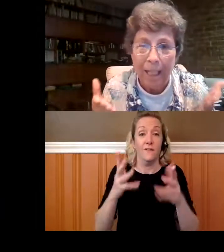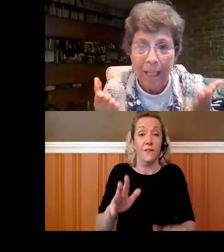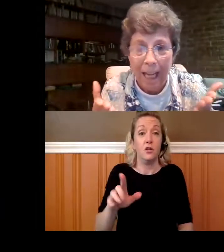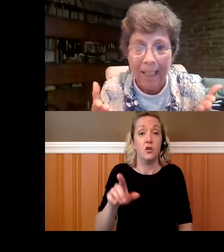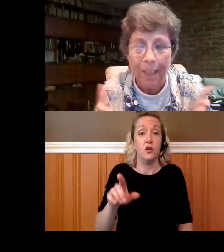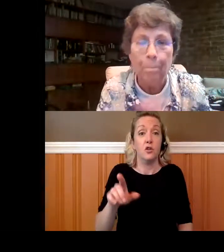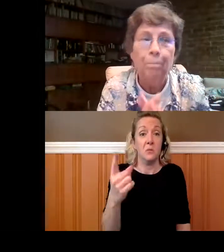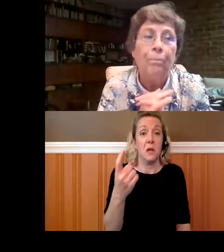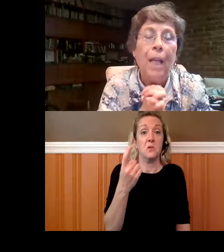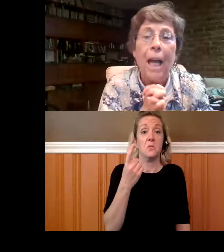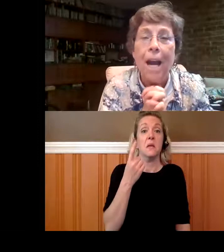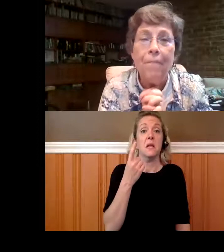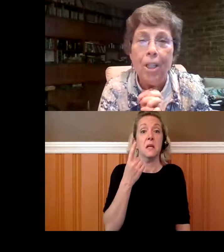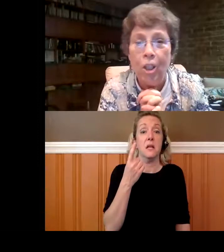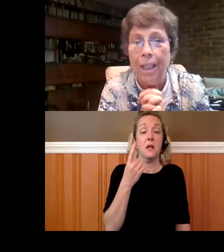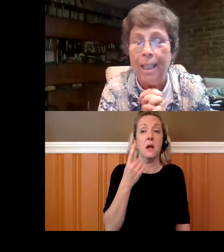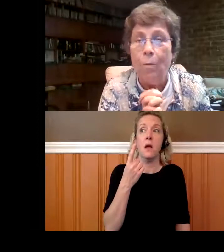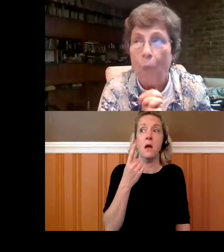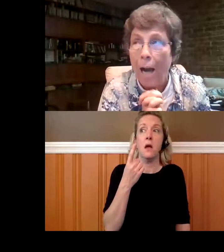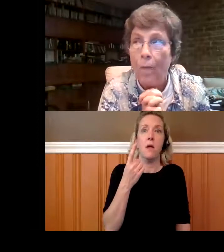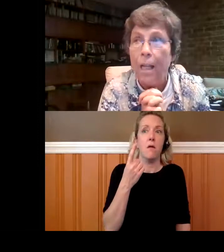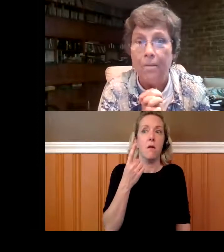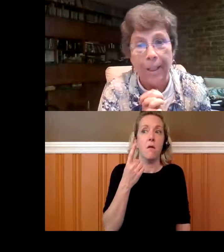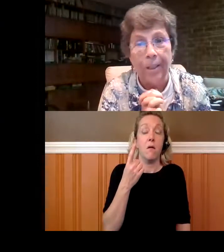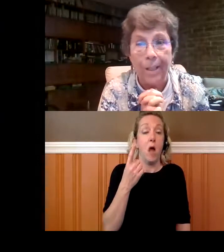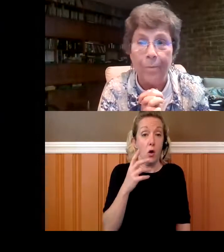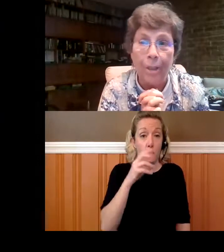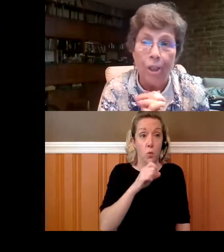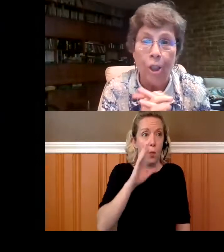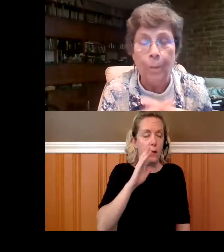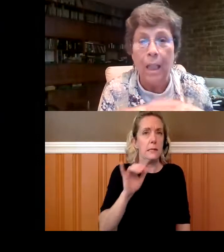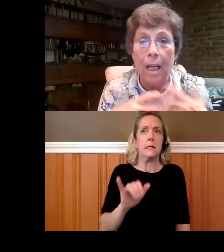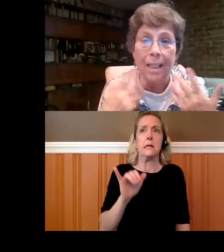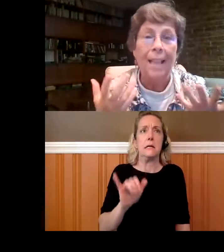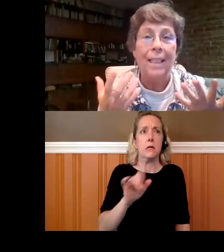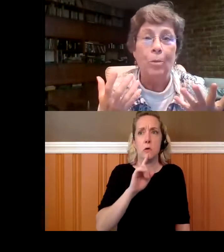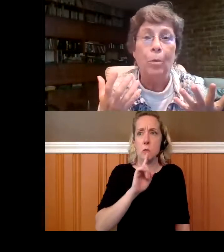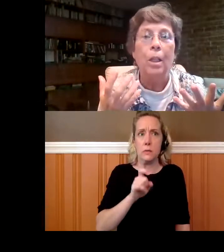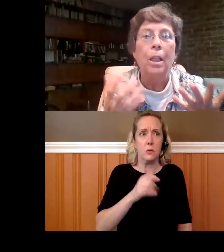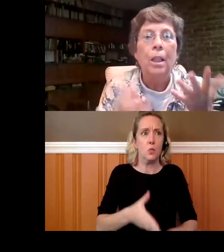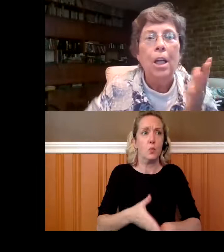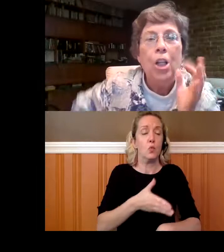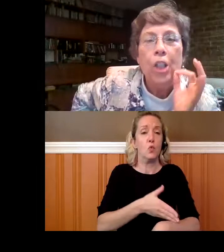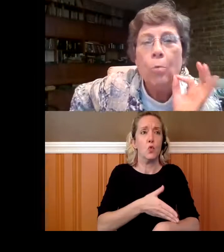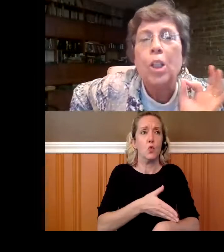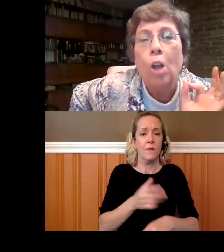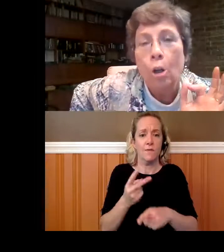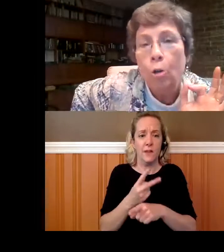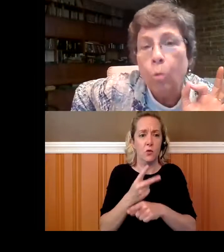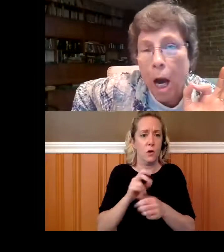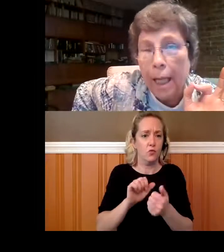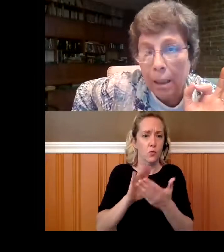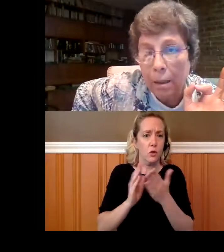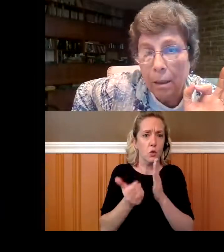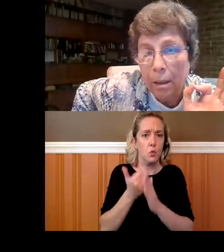she'd say, wow, we got to figure out something to do because that didn't work. She was crying,